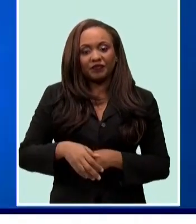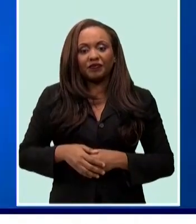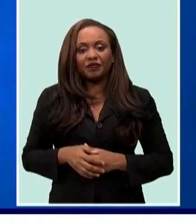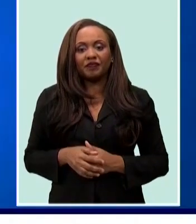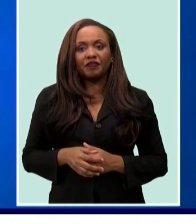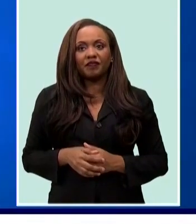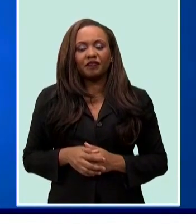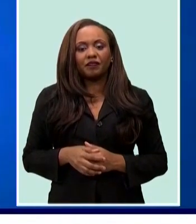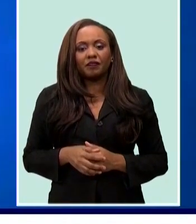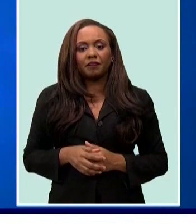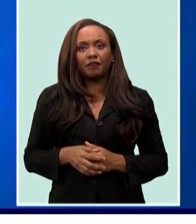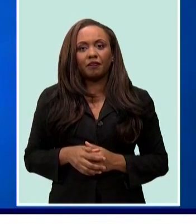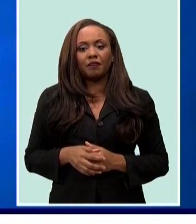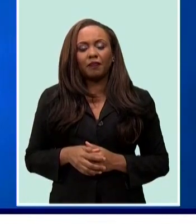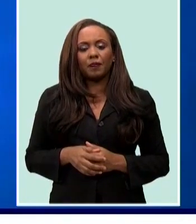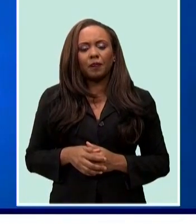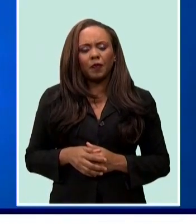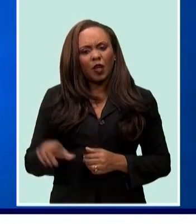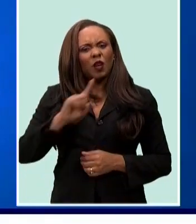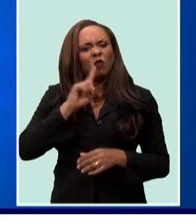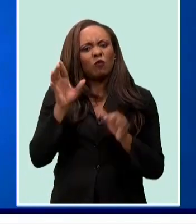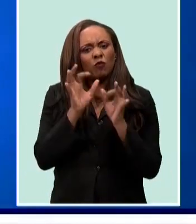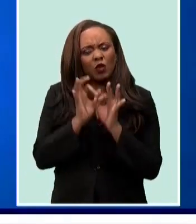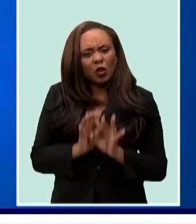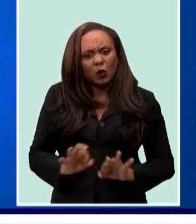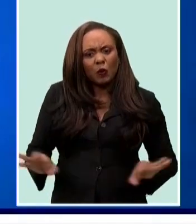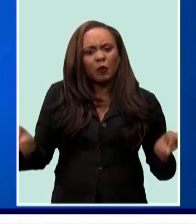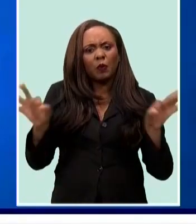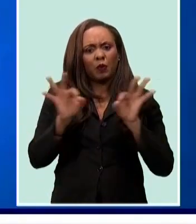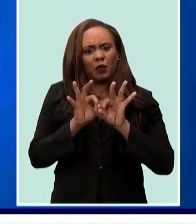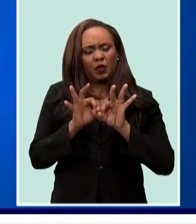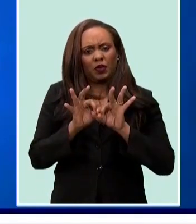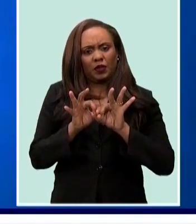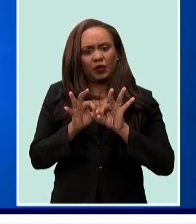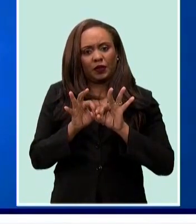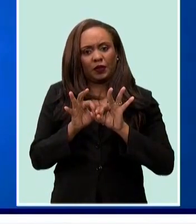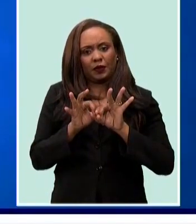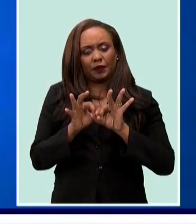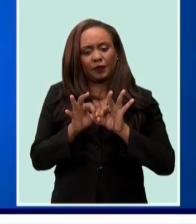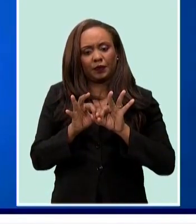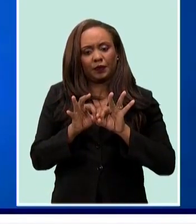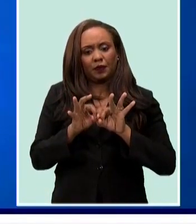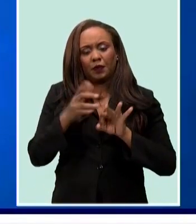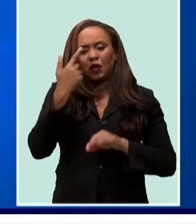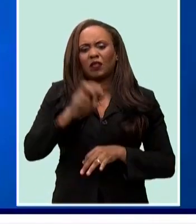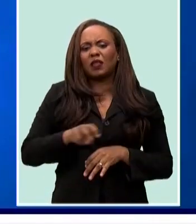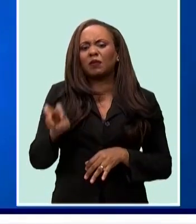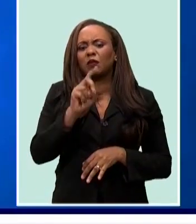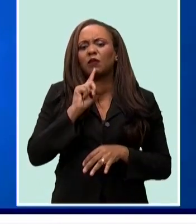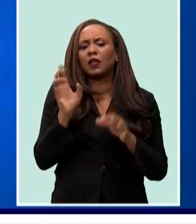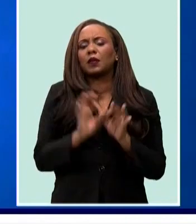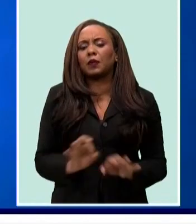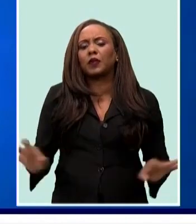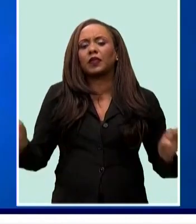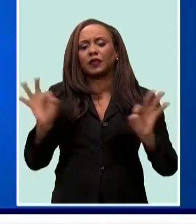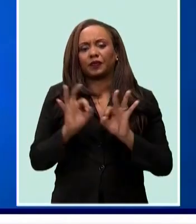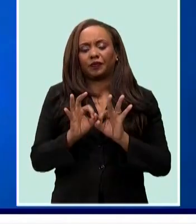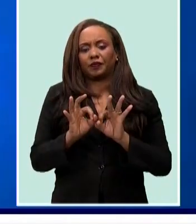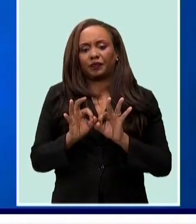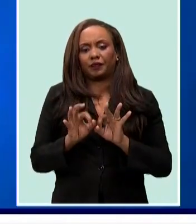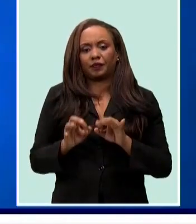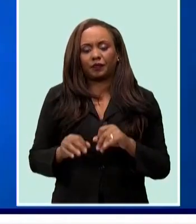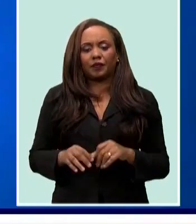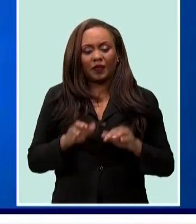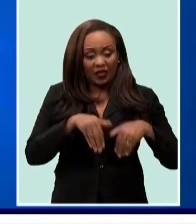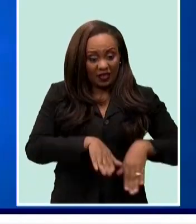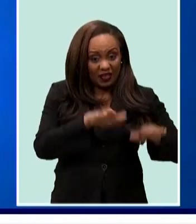important agenda, I would say, because primary to the agenda is the issue of transportation, both